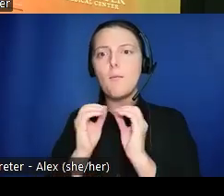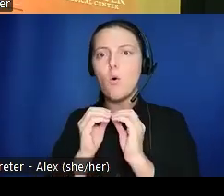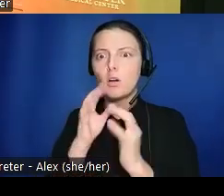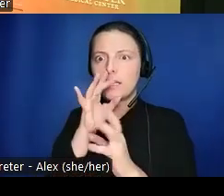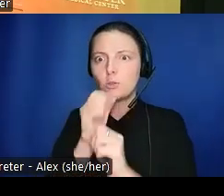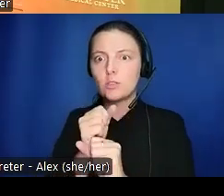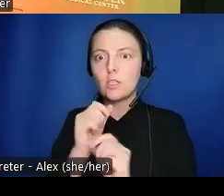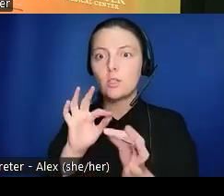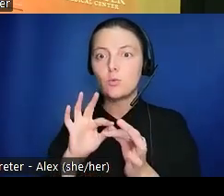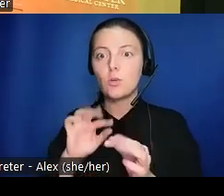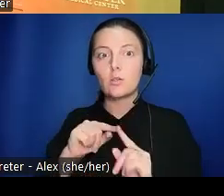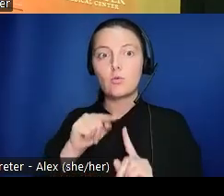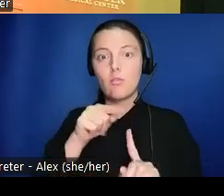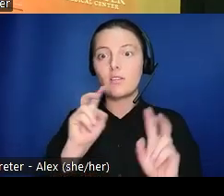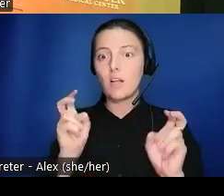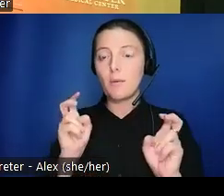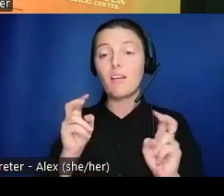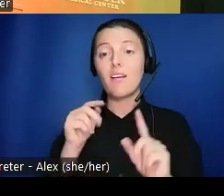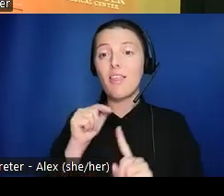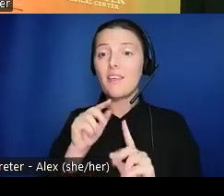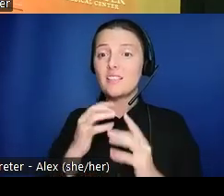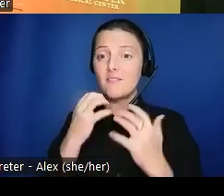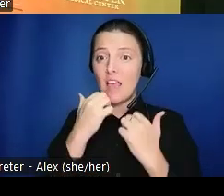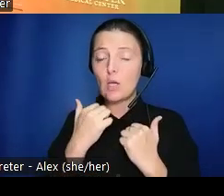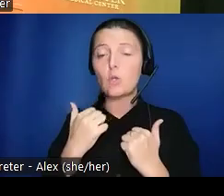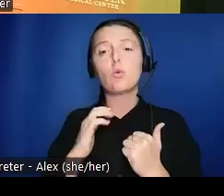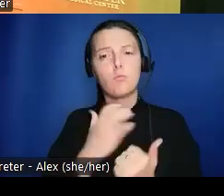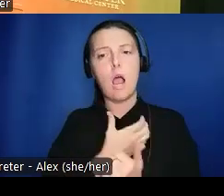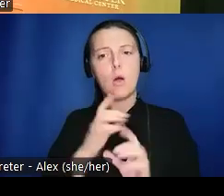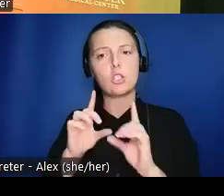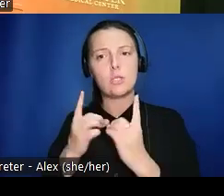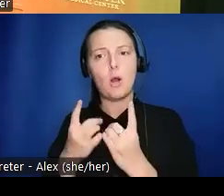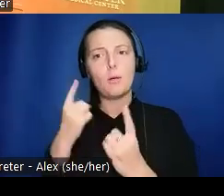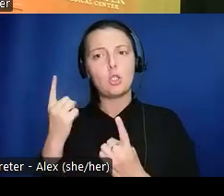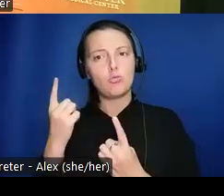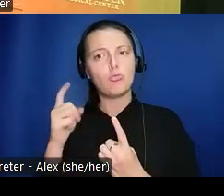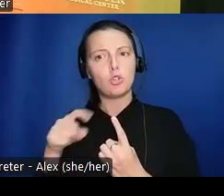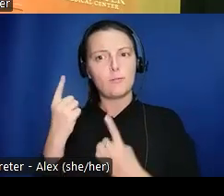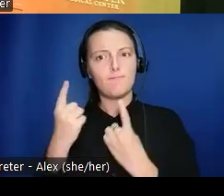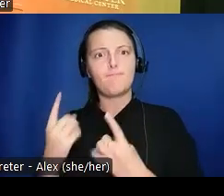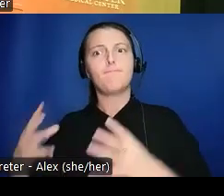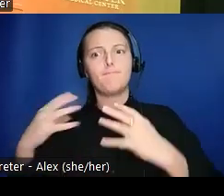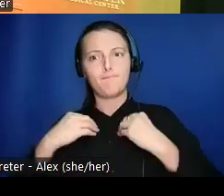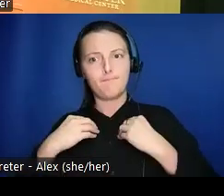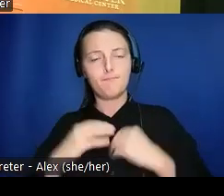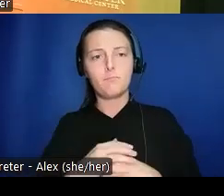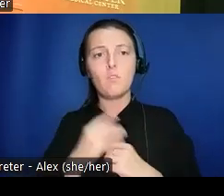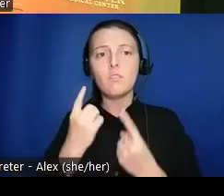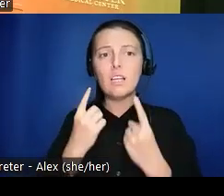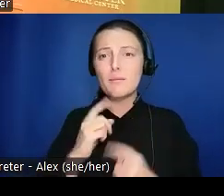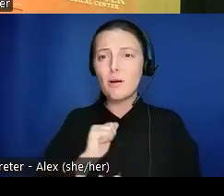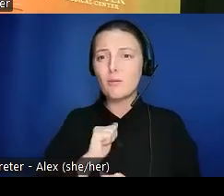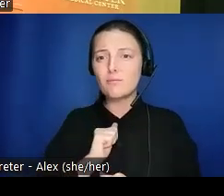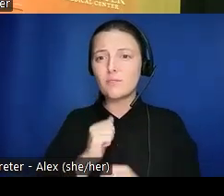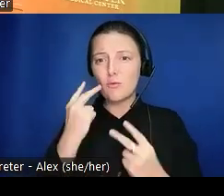that we should adopt as a department, really thinking about self-reflection and self-critique that acknowledge